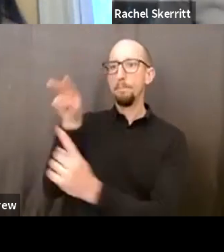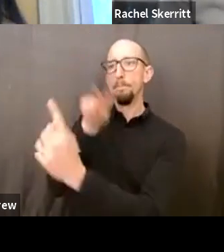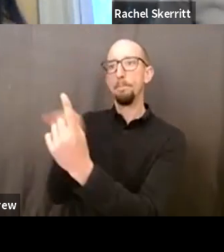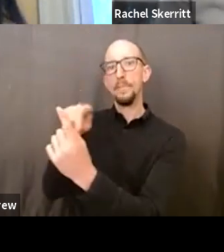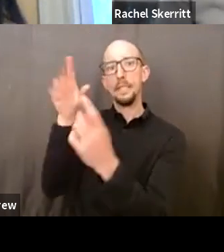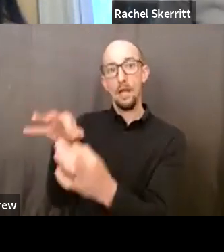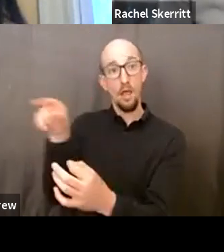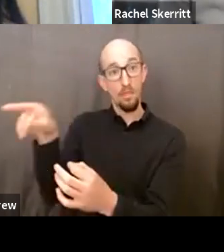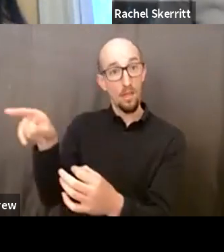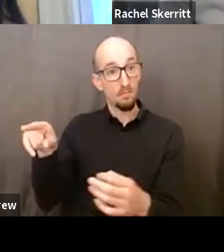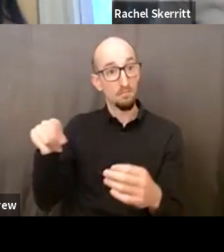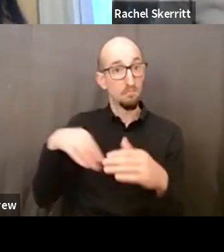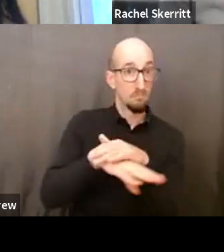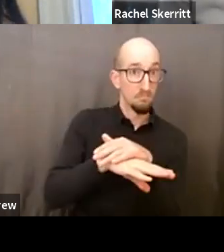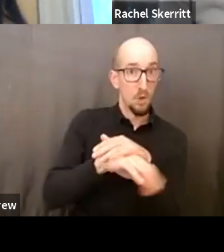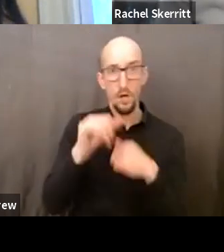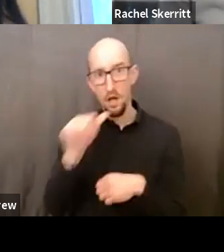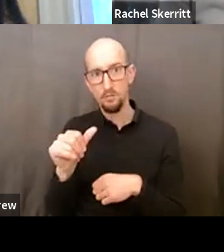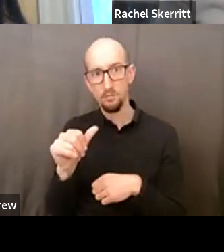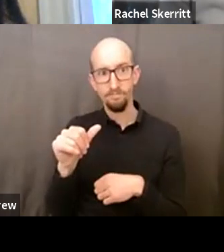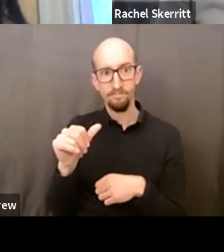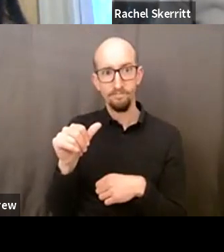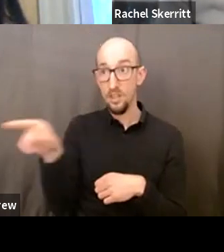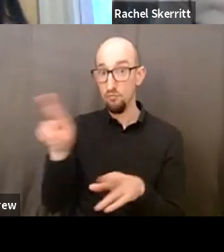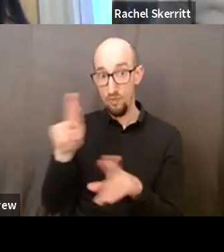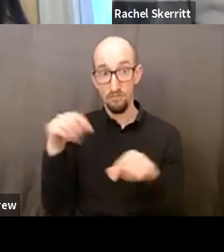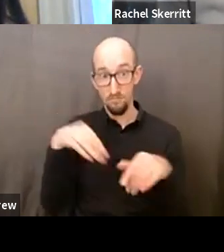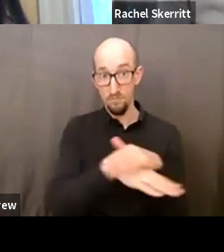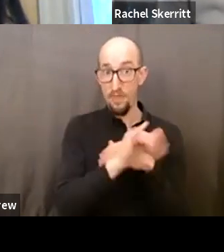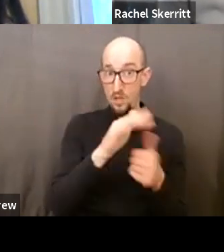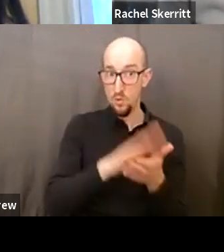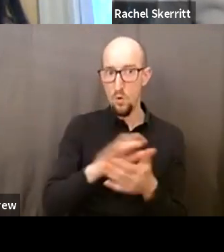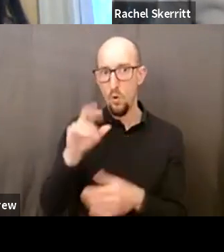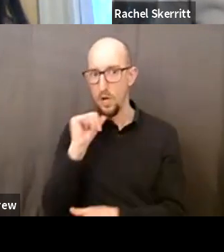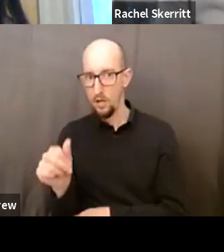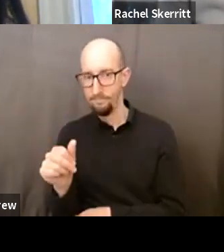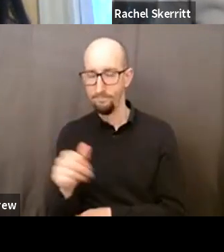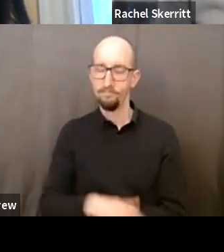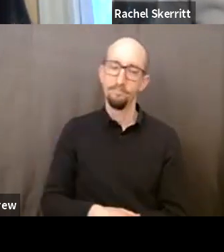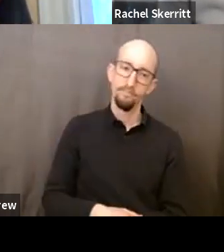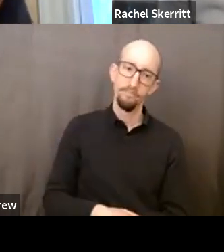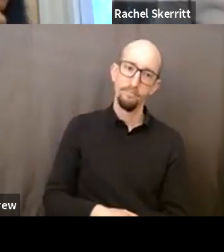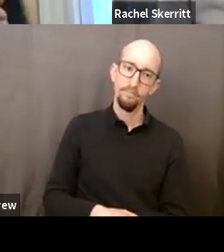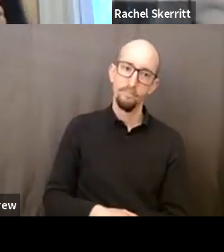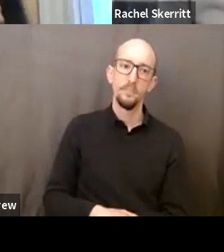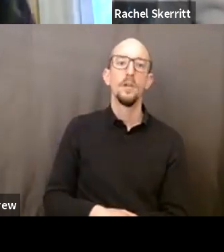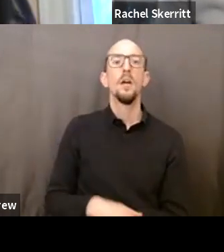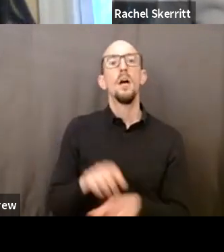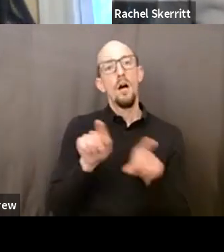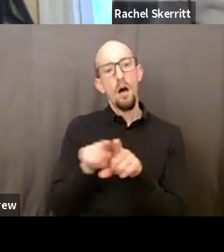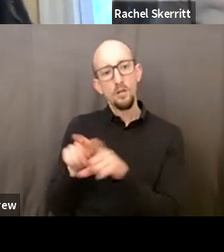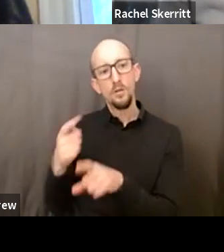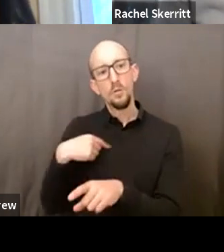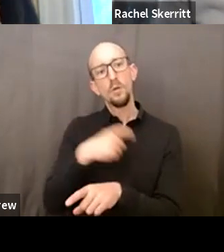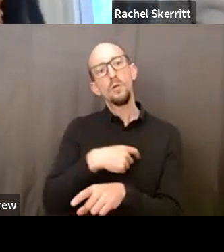And we also need, I believe, to utilize, once again, in isolation, the